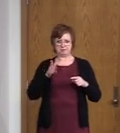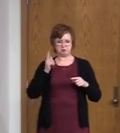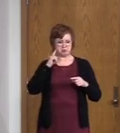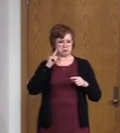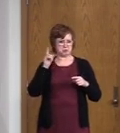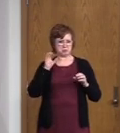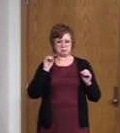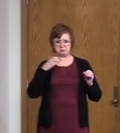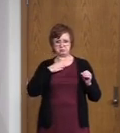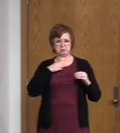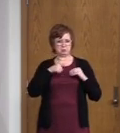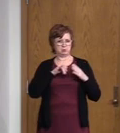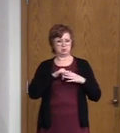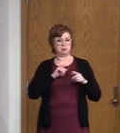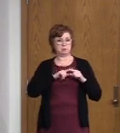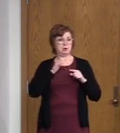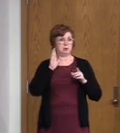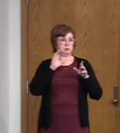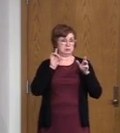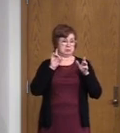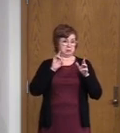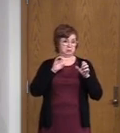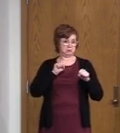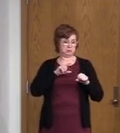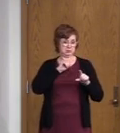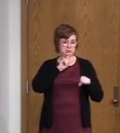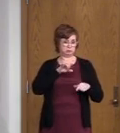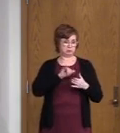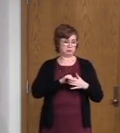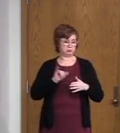he's heard anything coming up through the lab team.